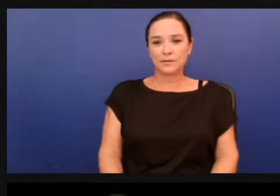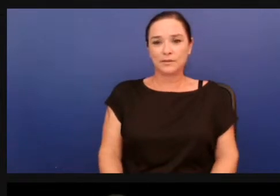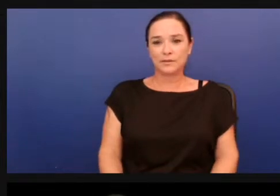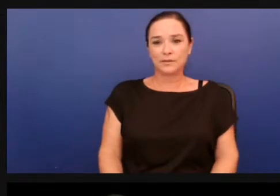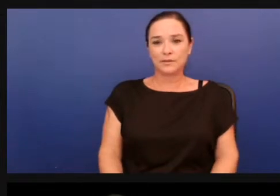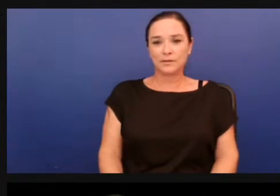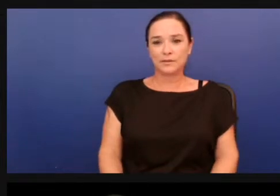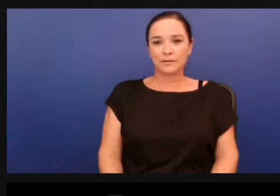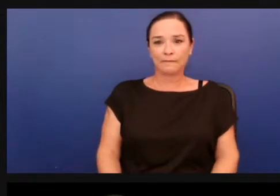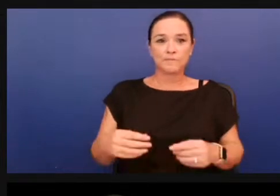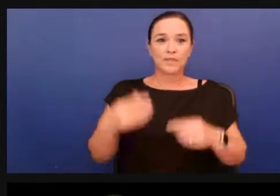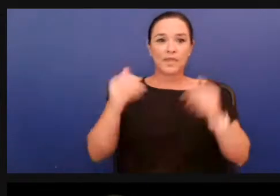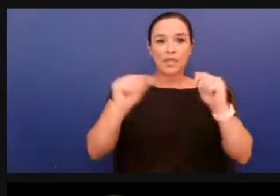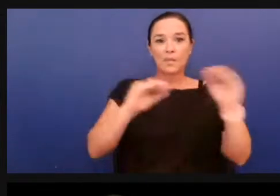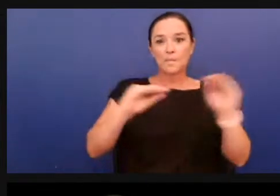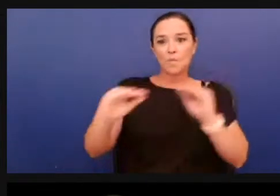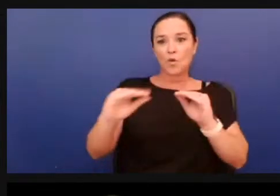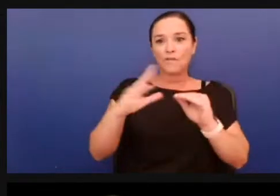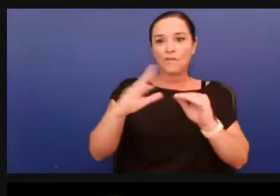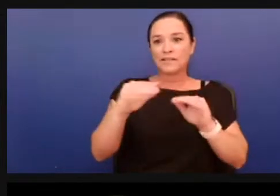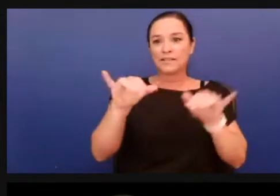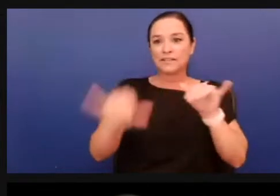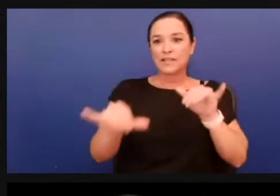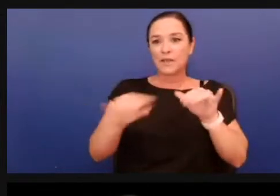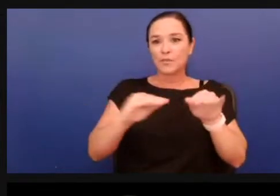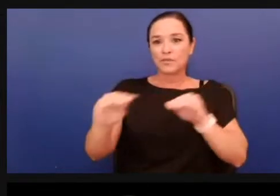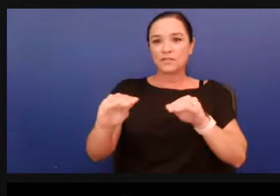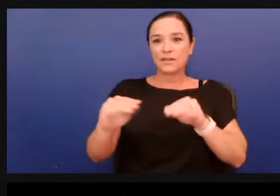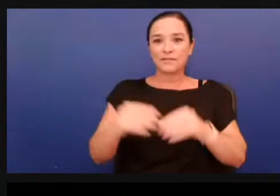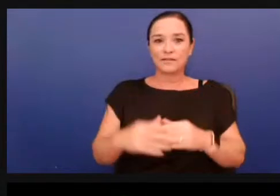right? Likely because there's some crack nearby that